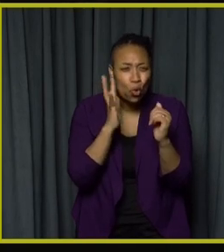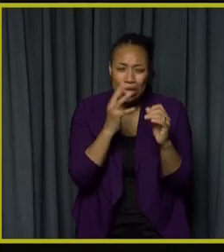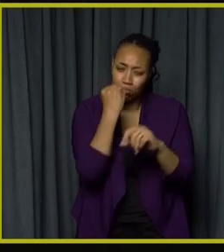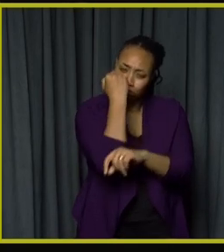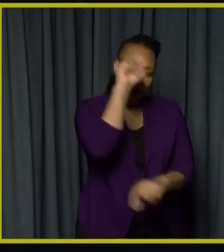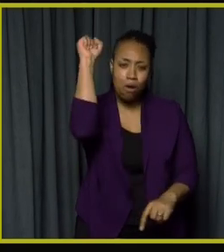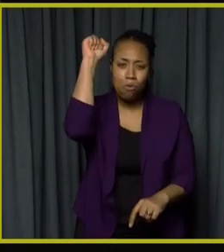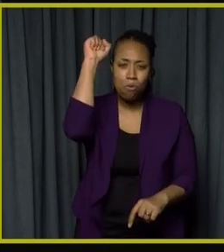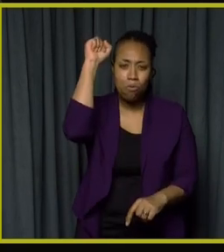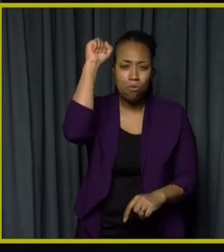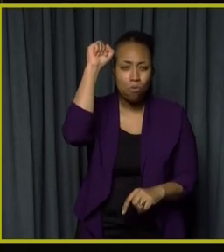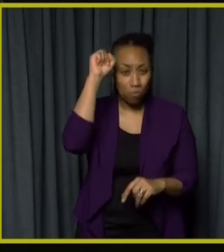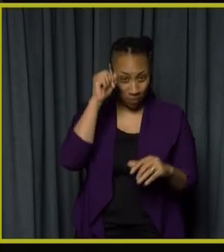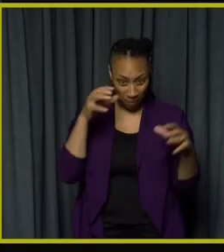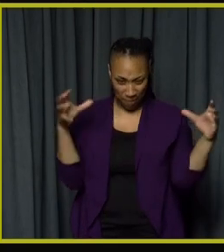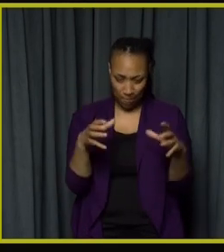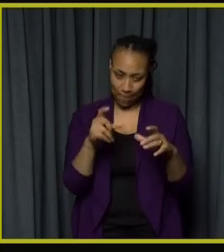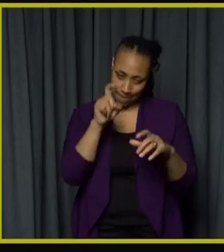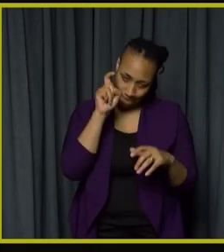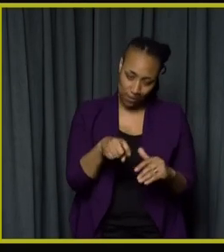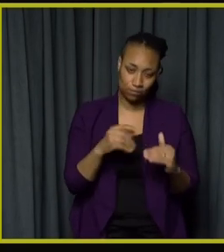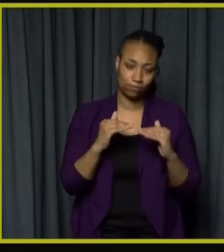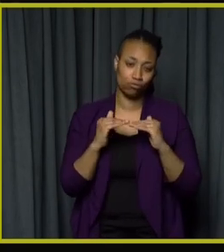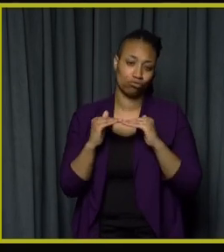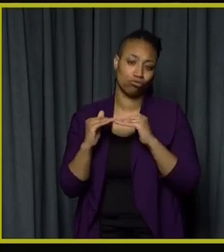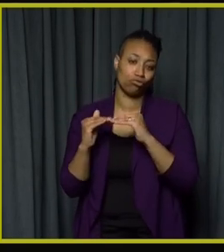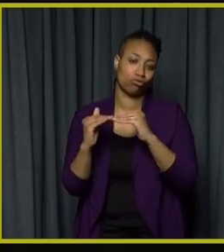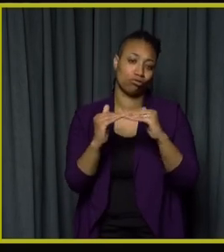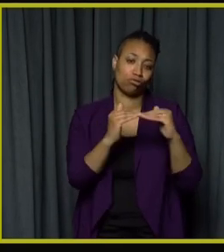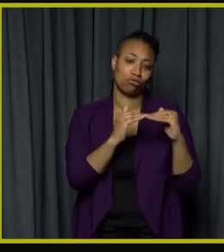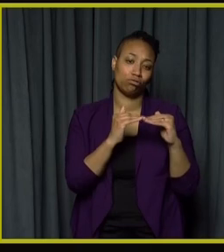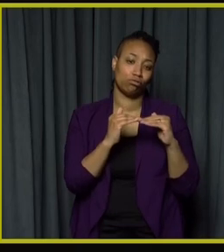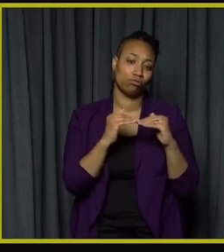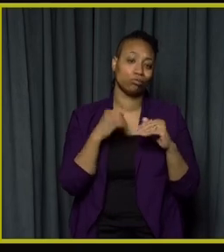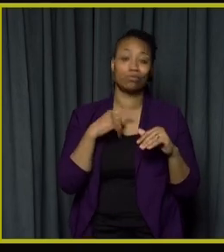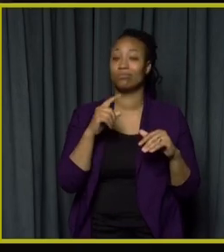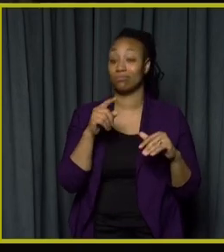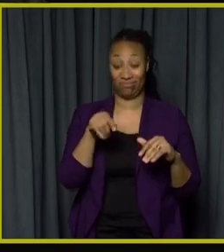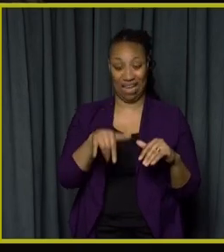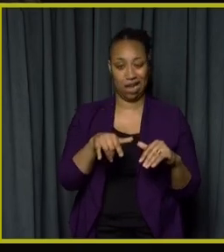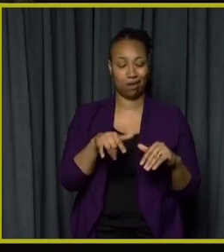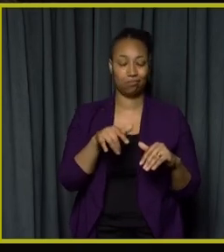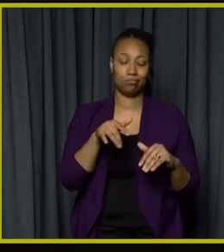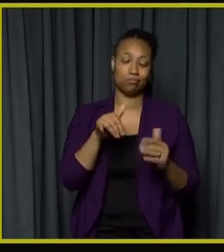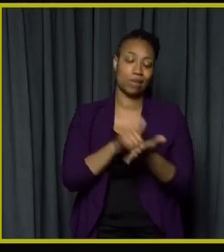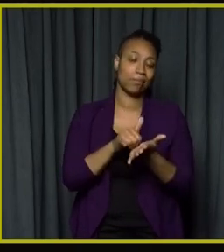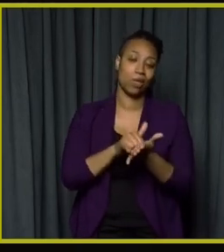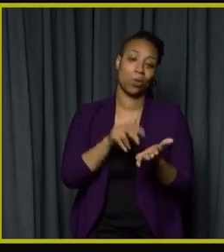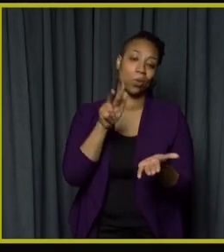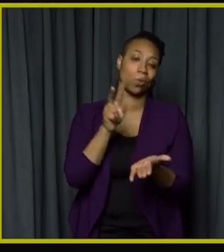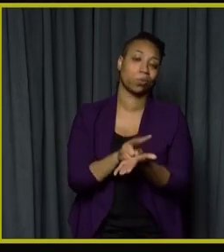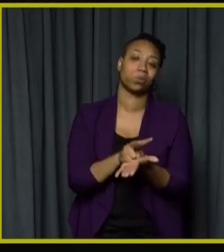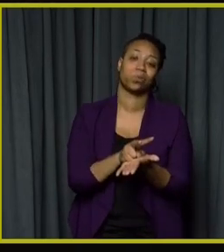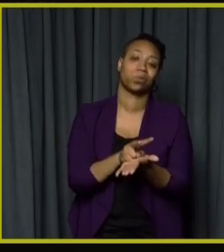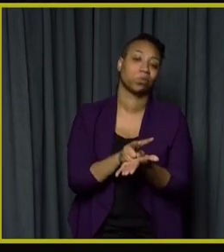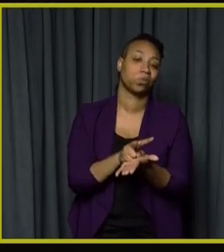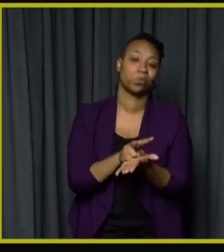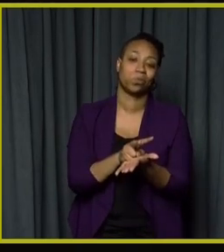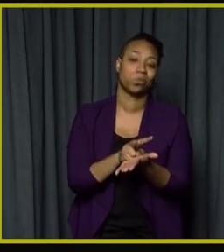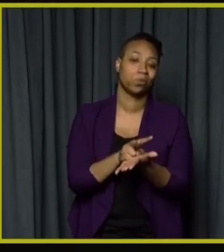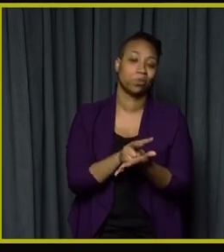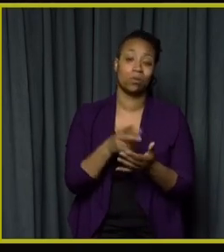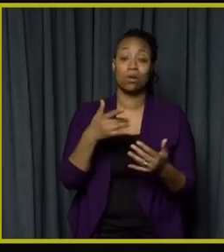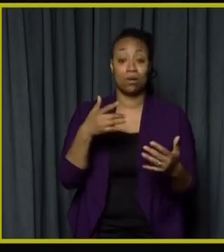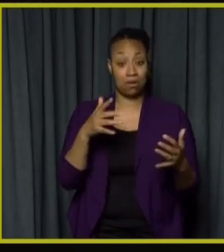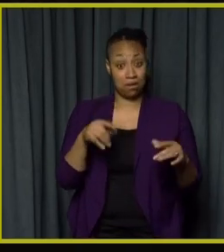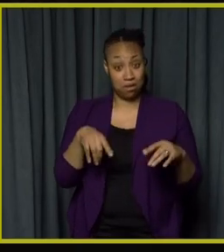truth, justice has never lost. During slavery, it looked like justice had lost, but when Harriet Tubman and Frederick Douglass and